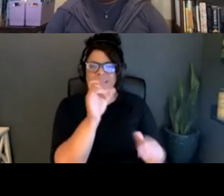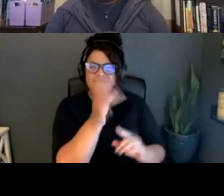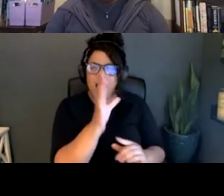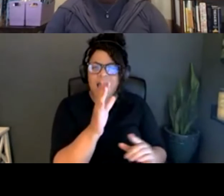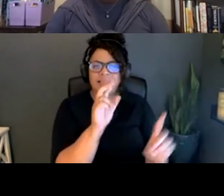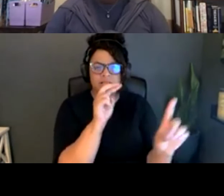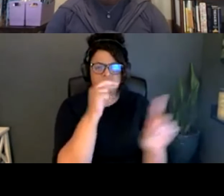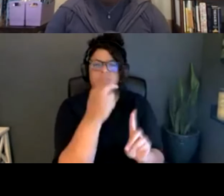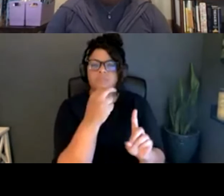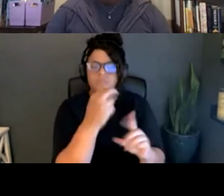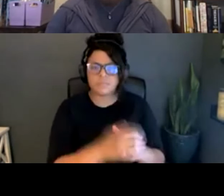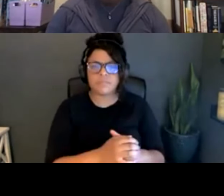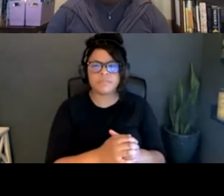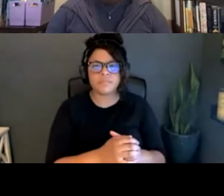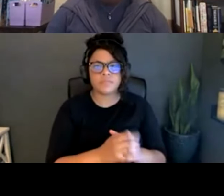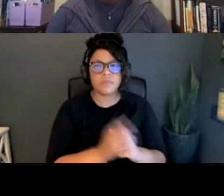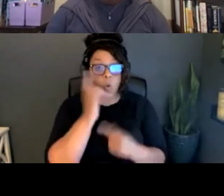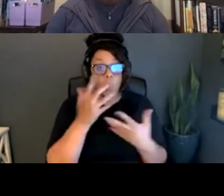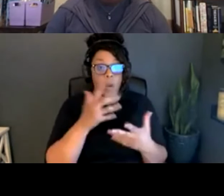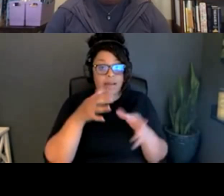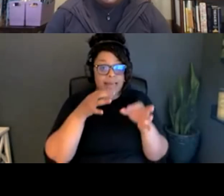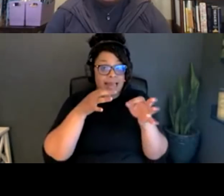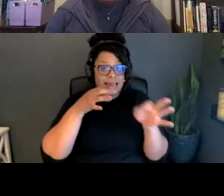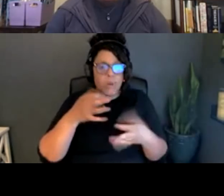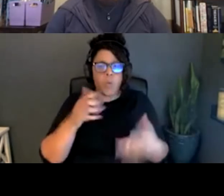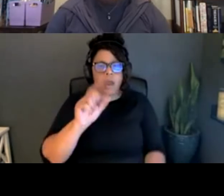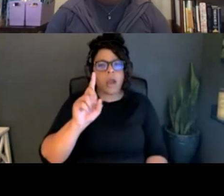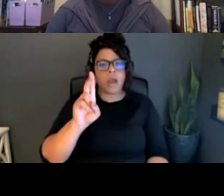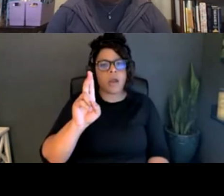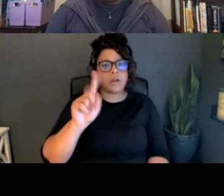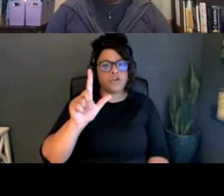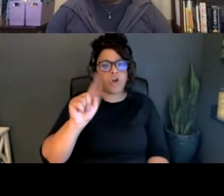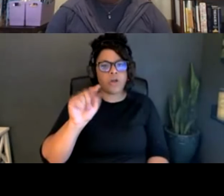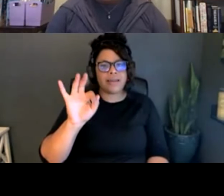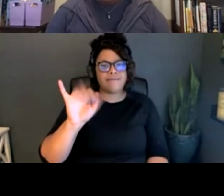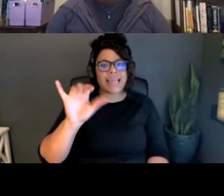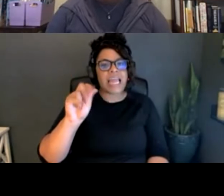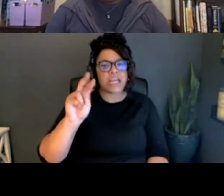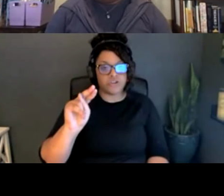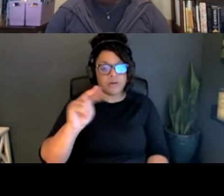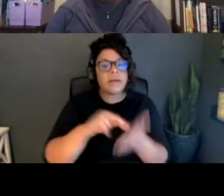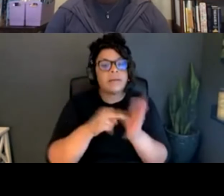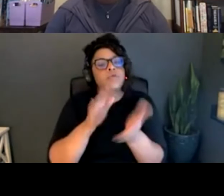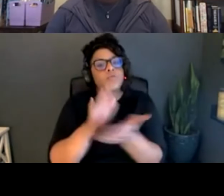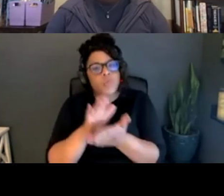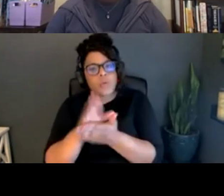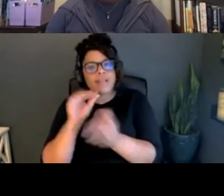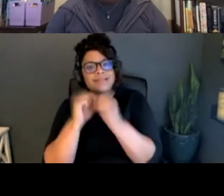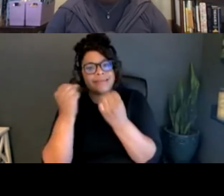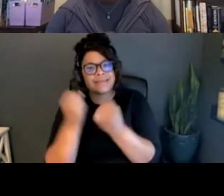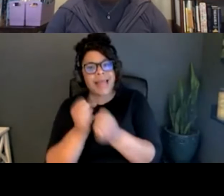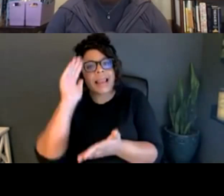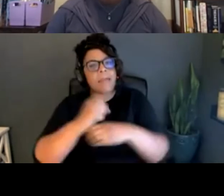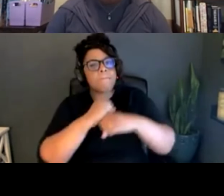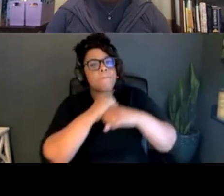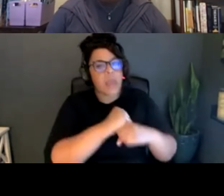wondering about the definition of adultification, it means schools and society are less protective and